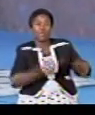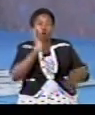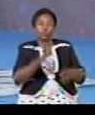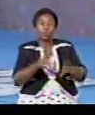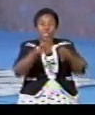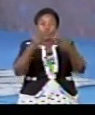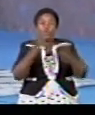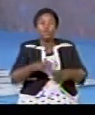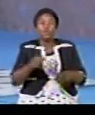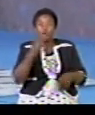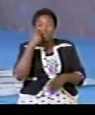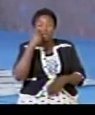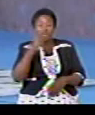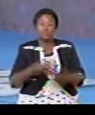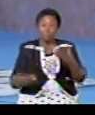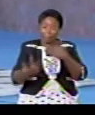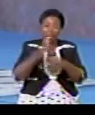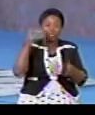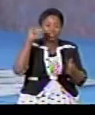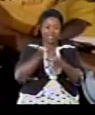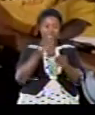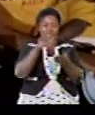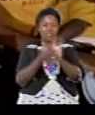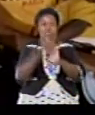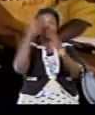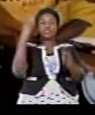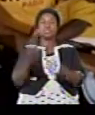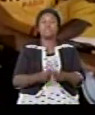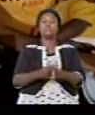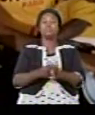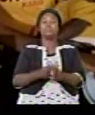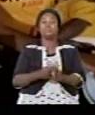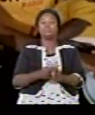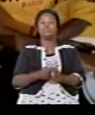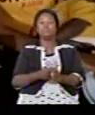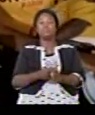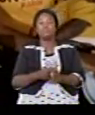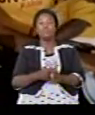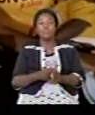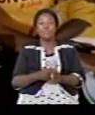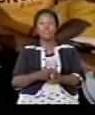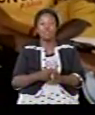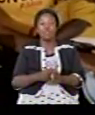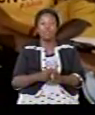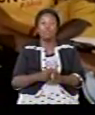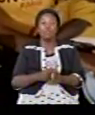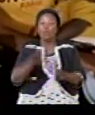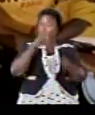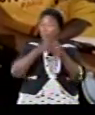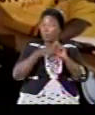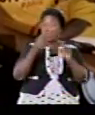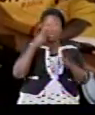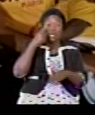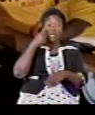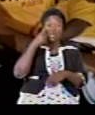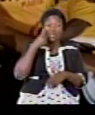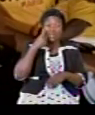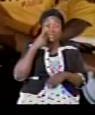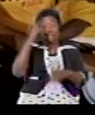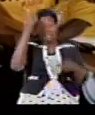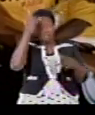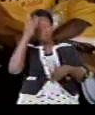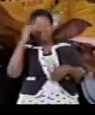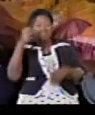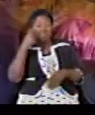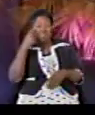your eyesight back in Jesus' name. Cataract has stolen your sight.